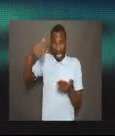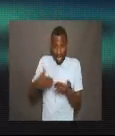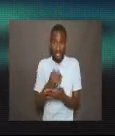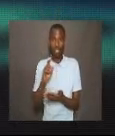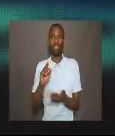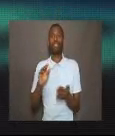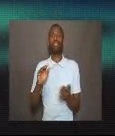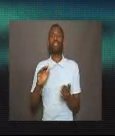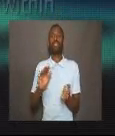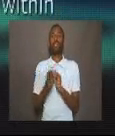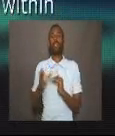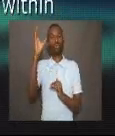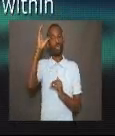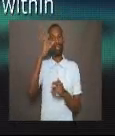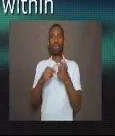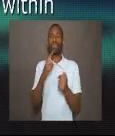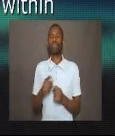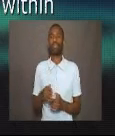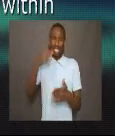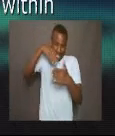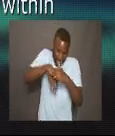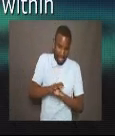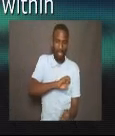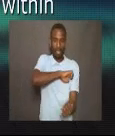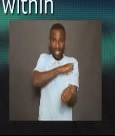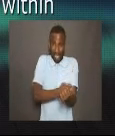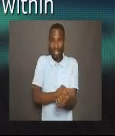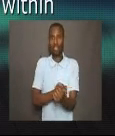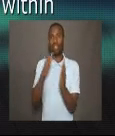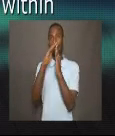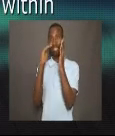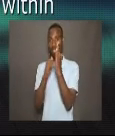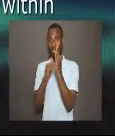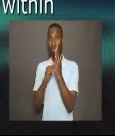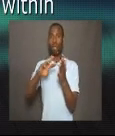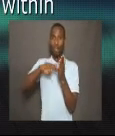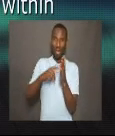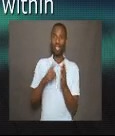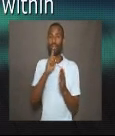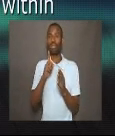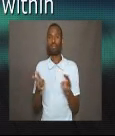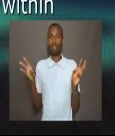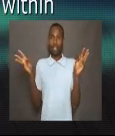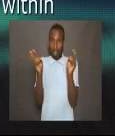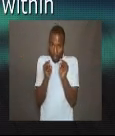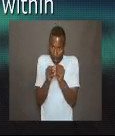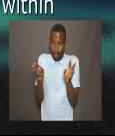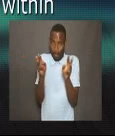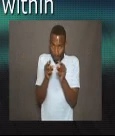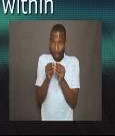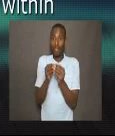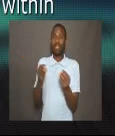energy. The internal energy of a system is the sum of the